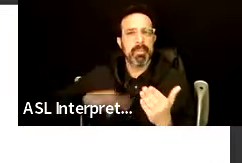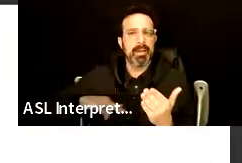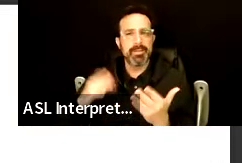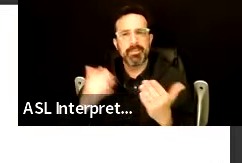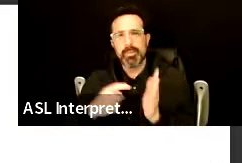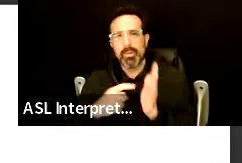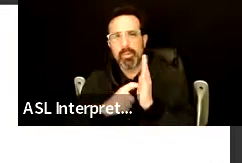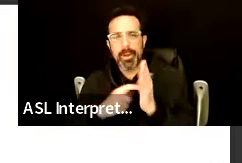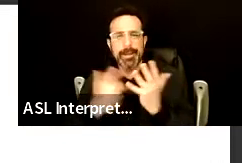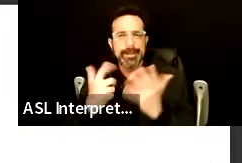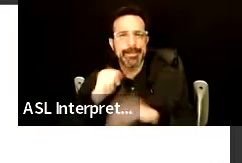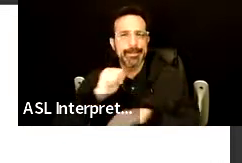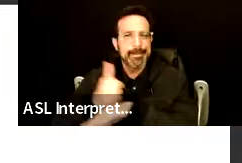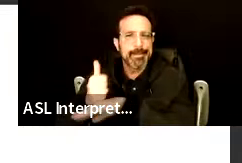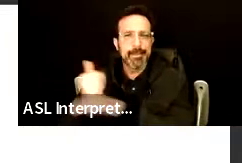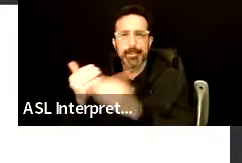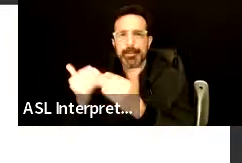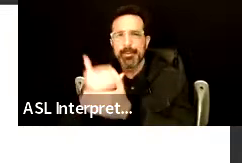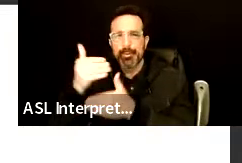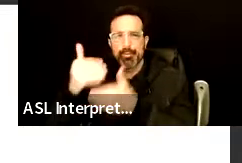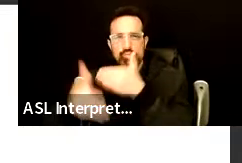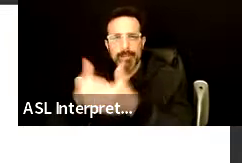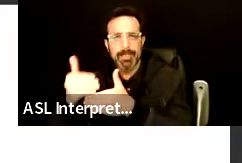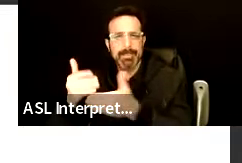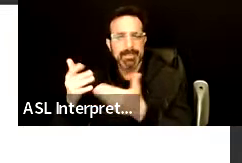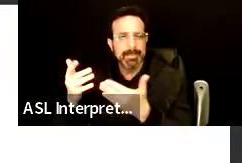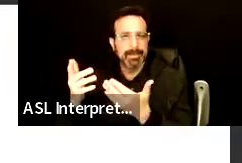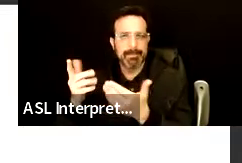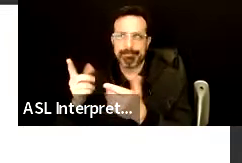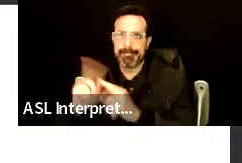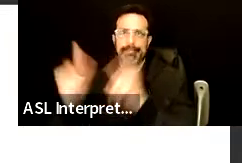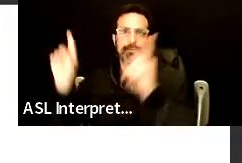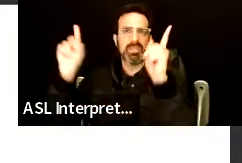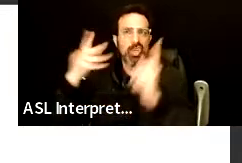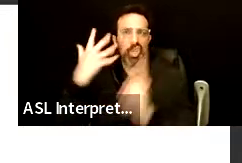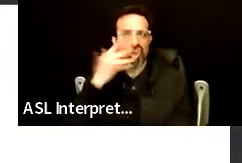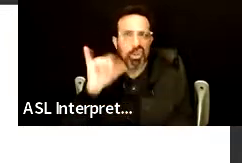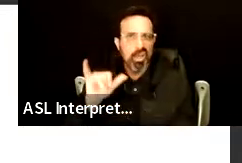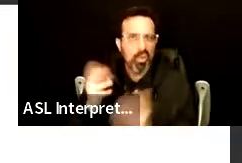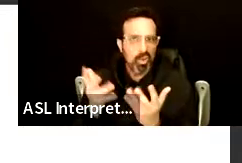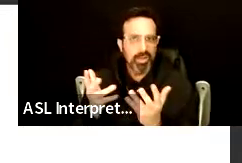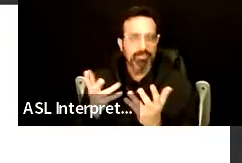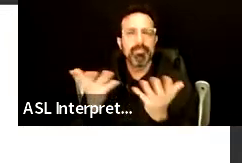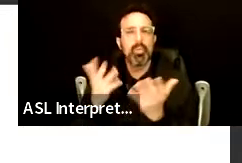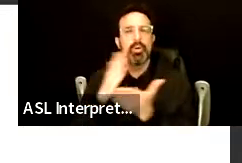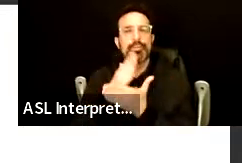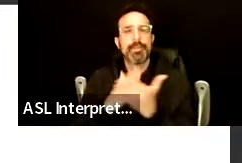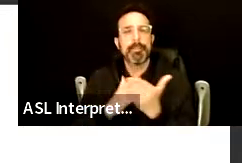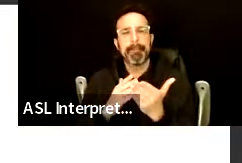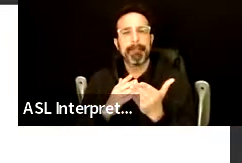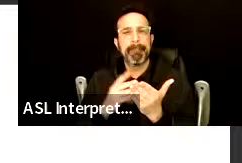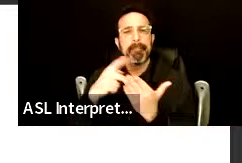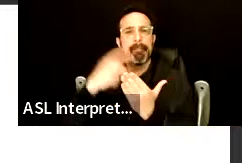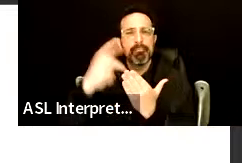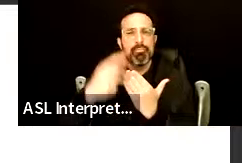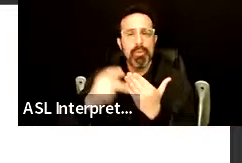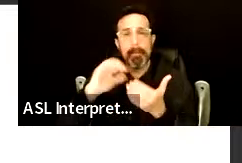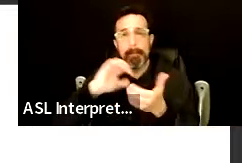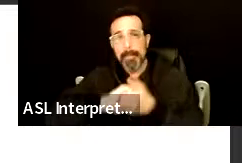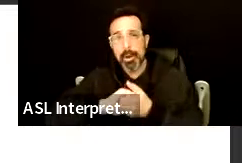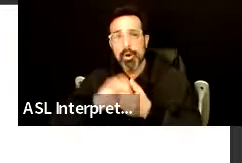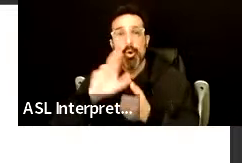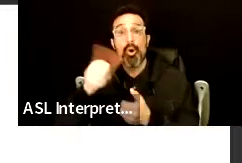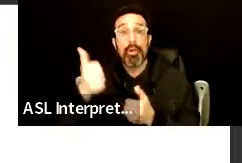require creating new processes completely? And what would that look like? And then what are some that, program partners or